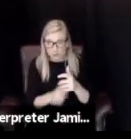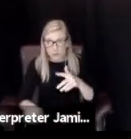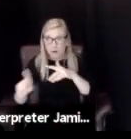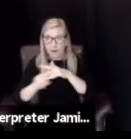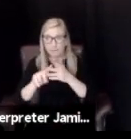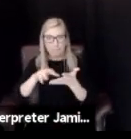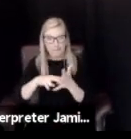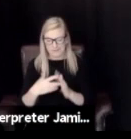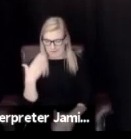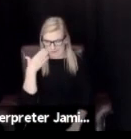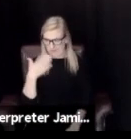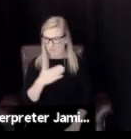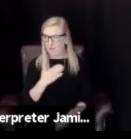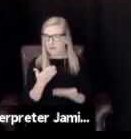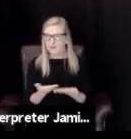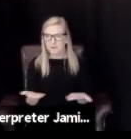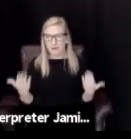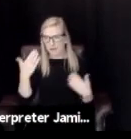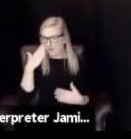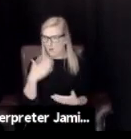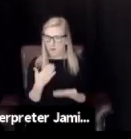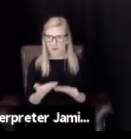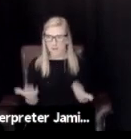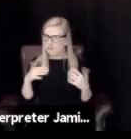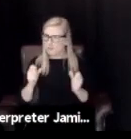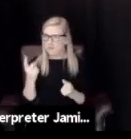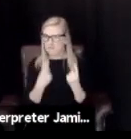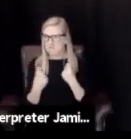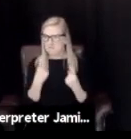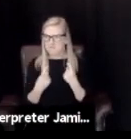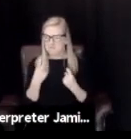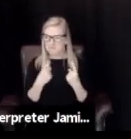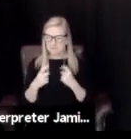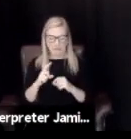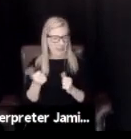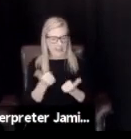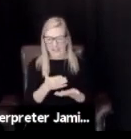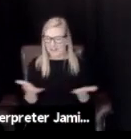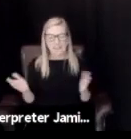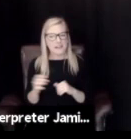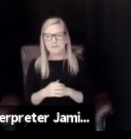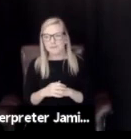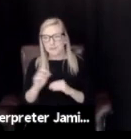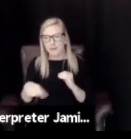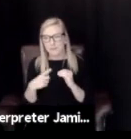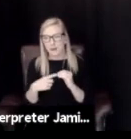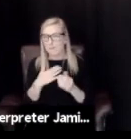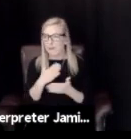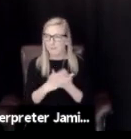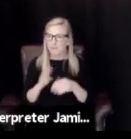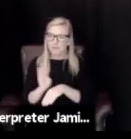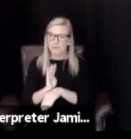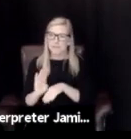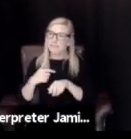know my stuff. I know my material. You can ask me any question about this particular area of the business and I got you,